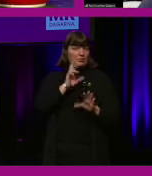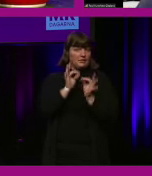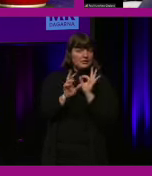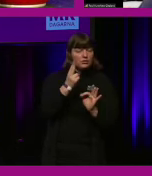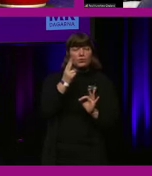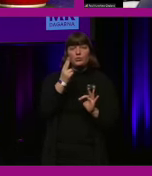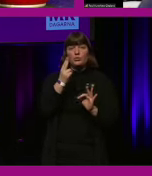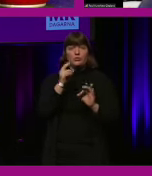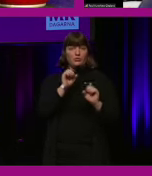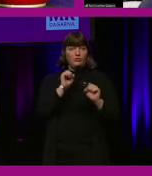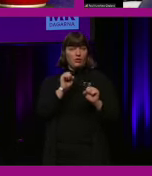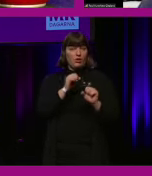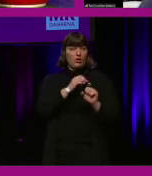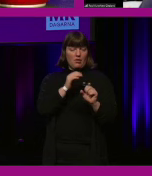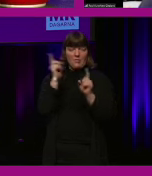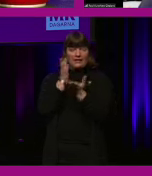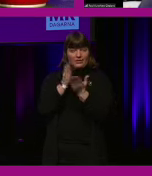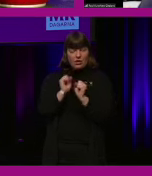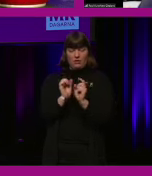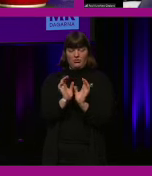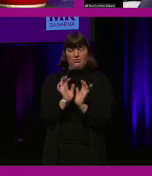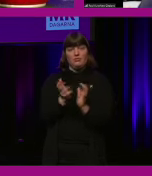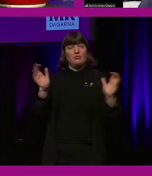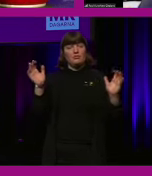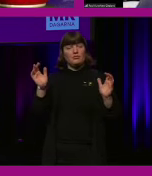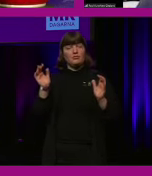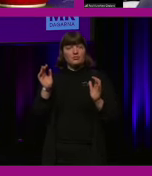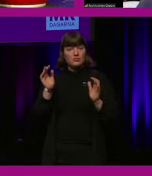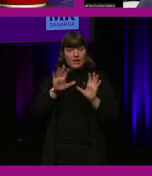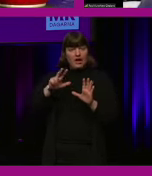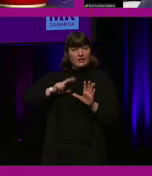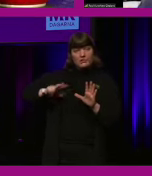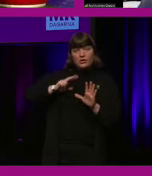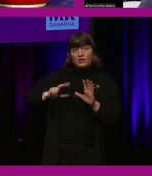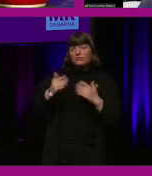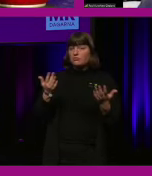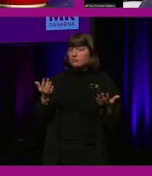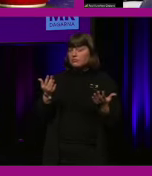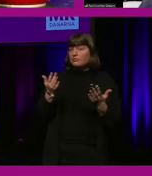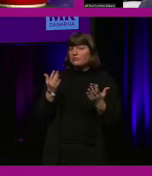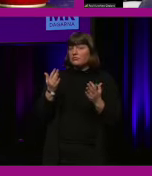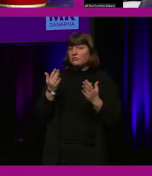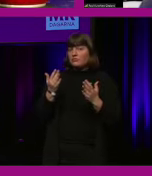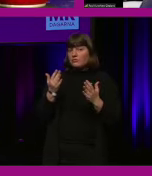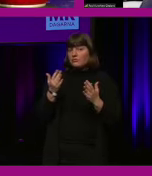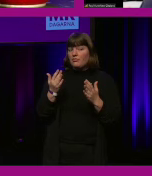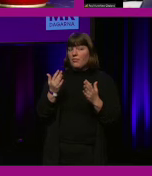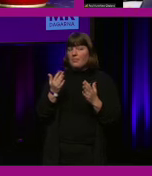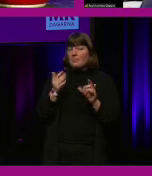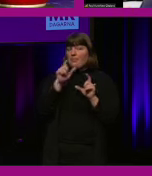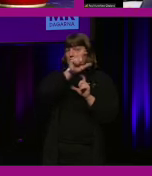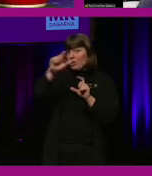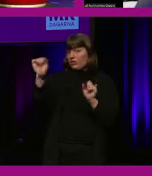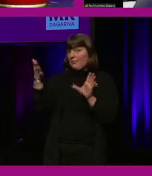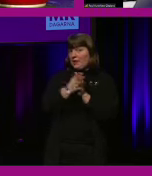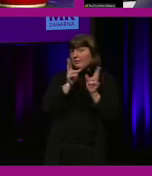not to extend all human rights and their responsibilities, the responsibilities for human rights to corporations. That's a current contemporary